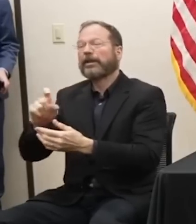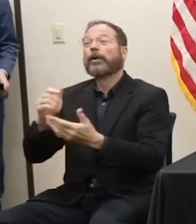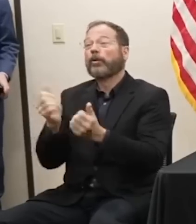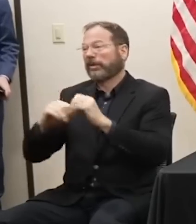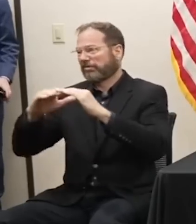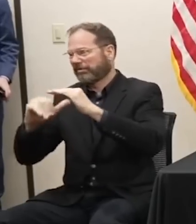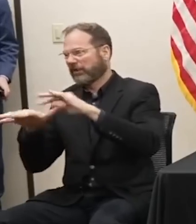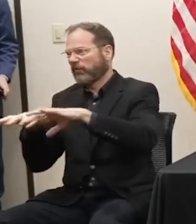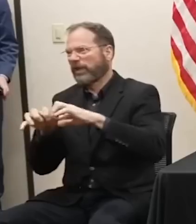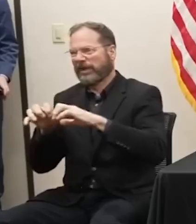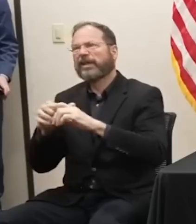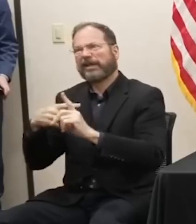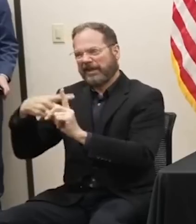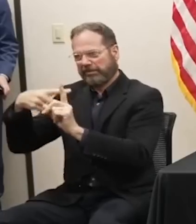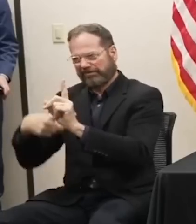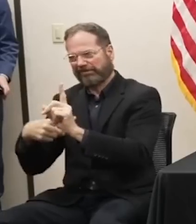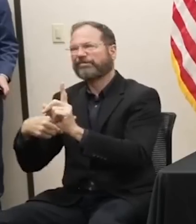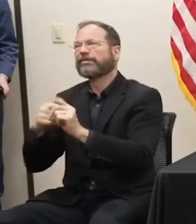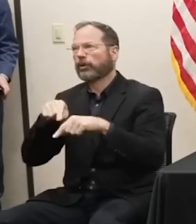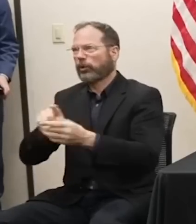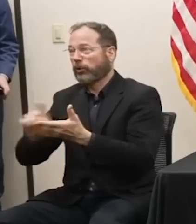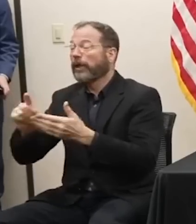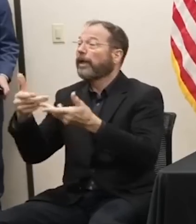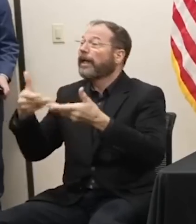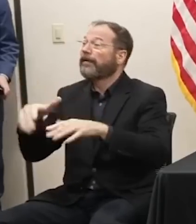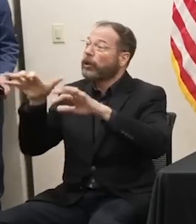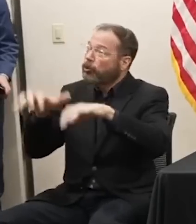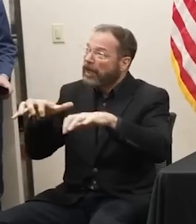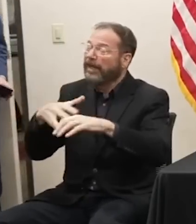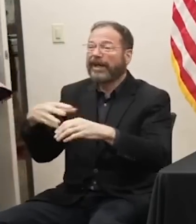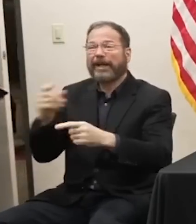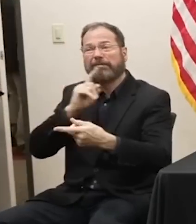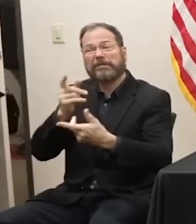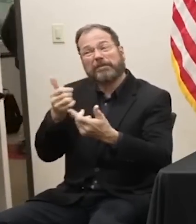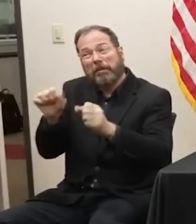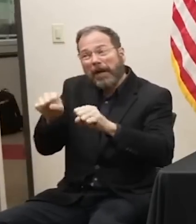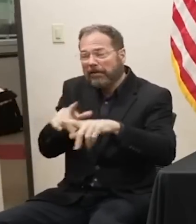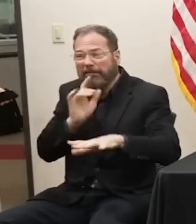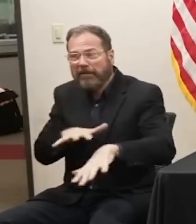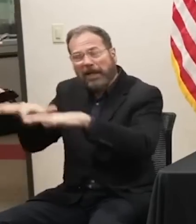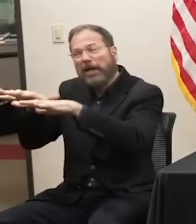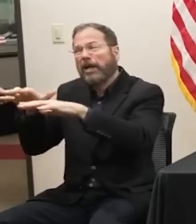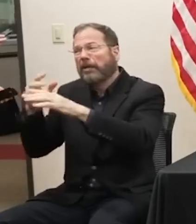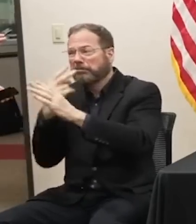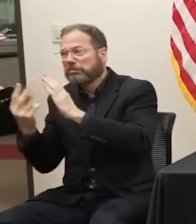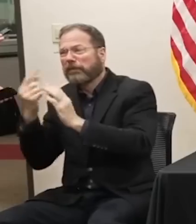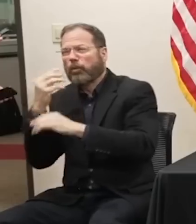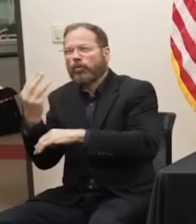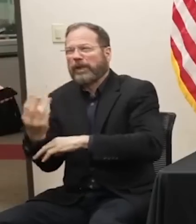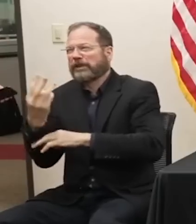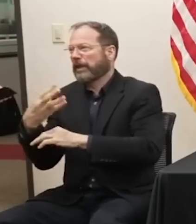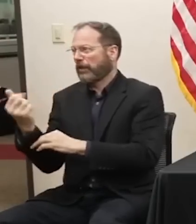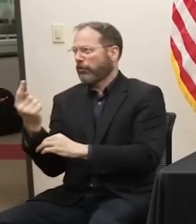sub-freezing temperatures expected throughout the week. Heavy rainfall and even flash flood potential is in the forecast for Wednesday